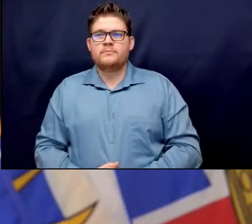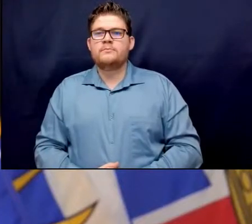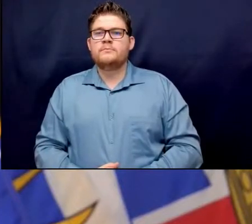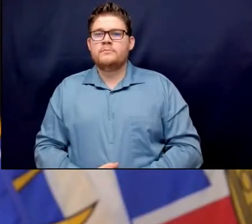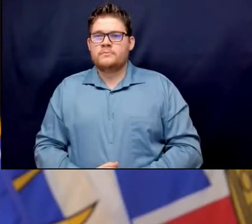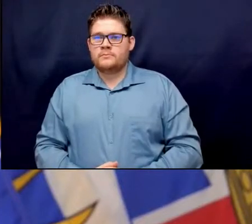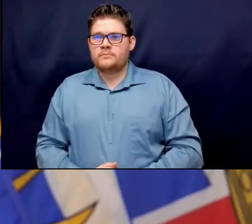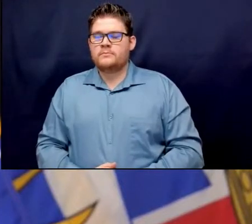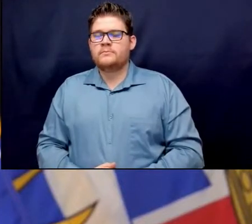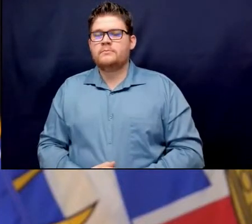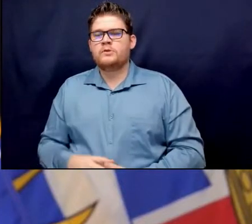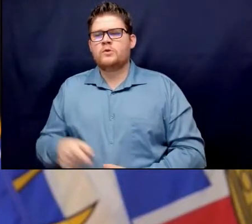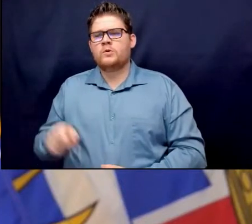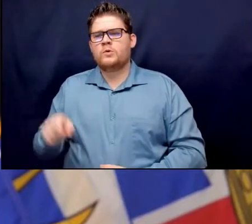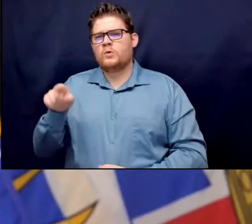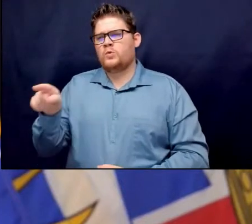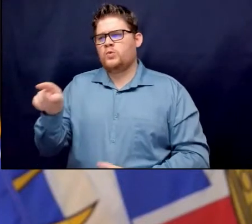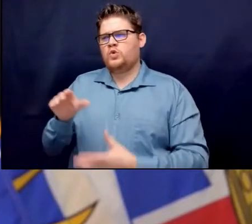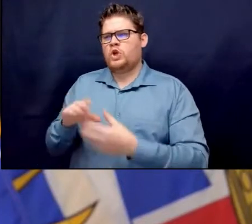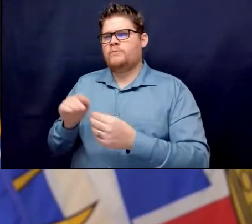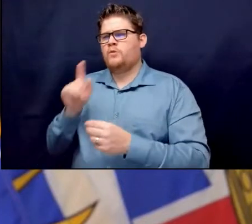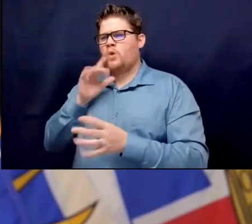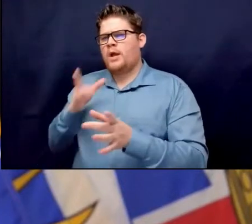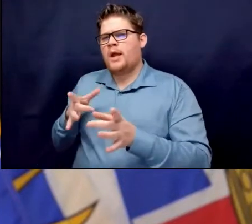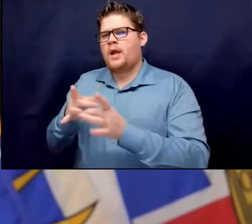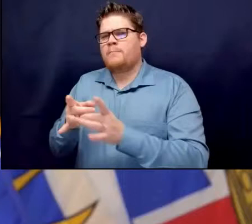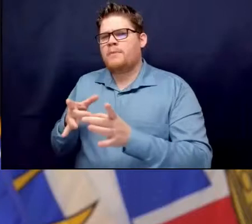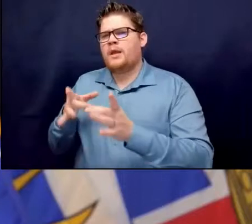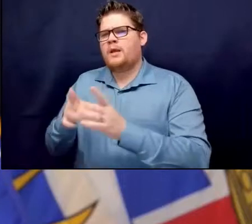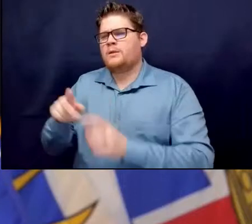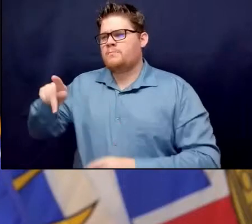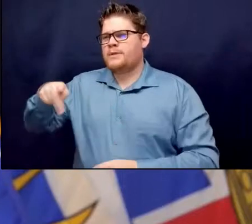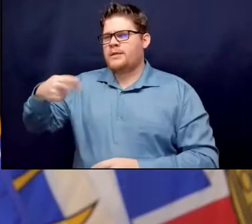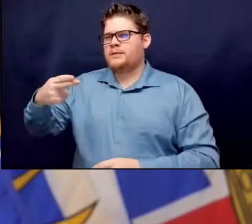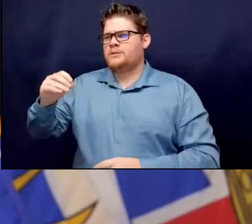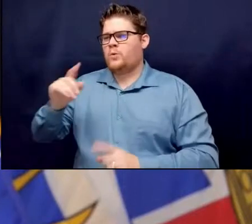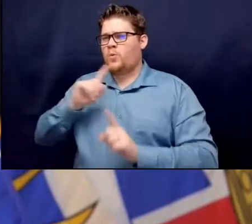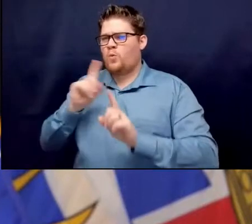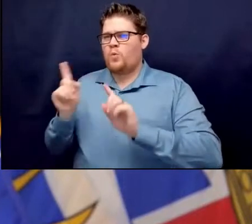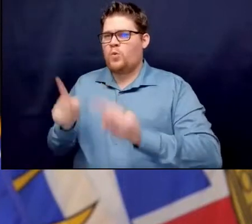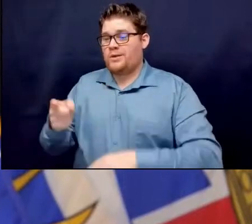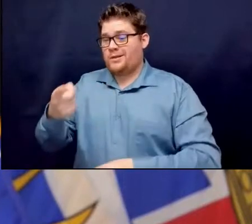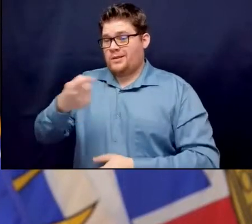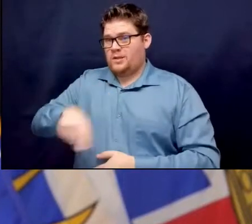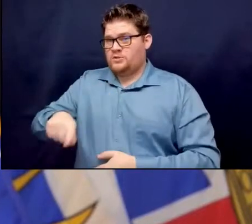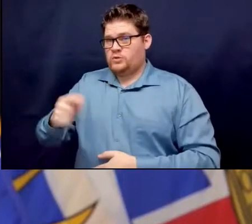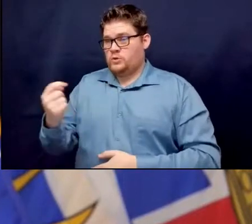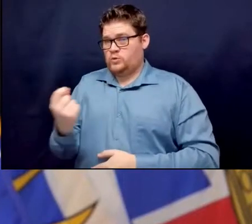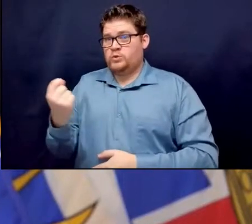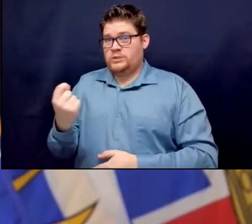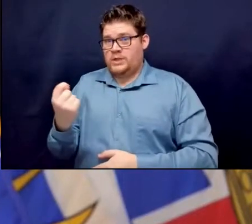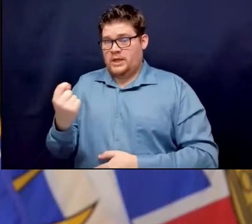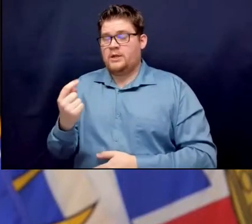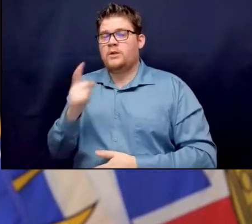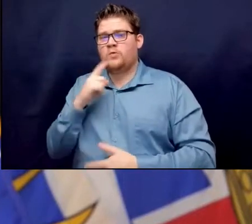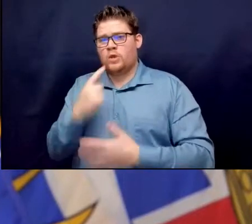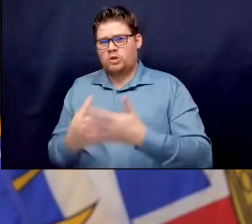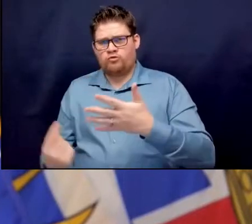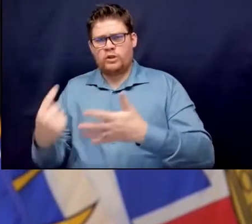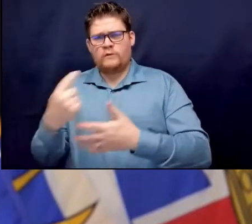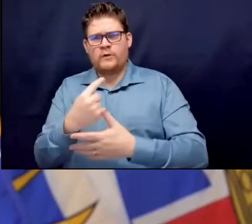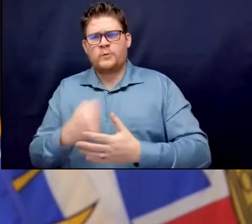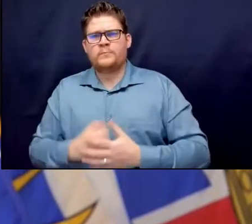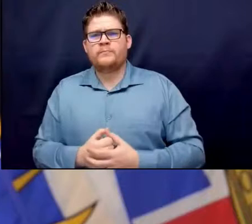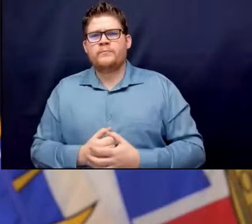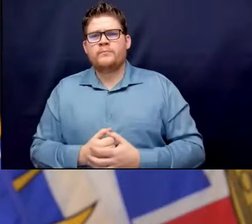Tuesday. I mean, given that the next 2 or 3 weeks are going to be challenging, what exactly would you have to see in order to,